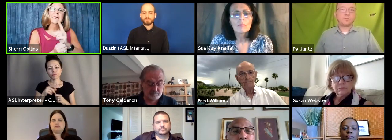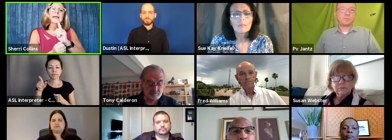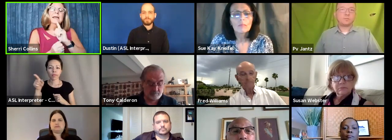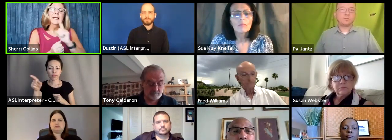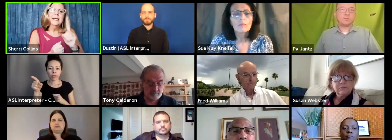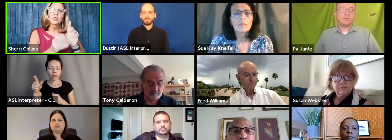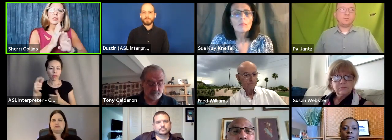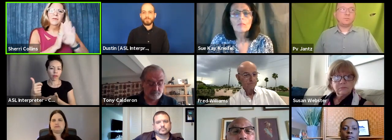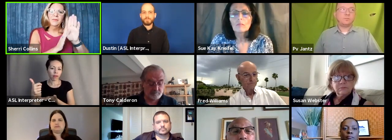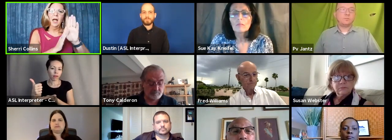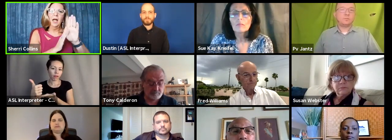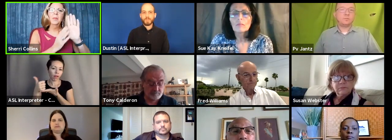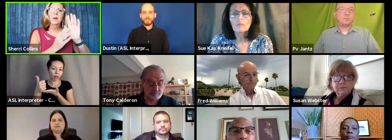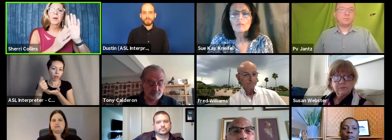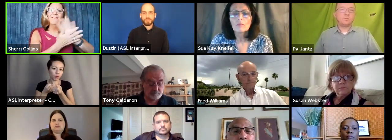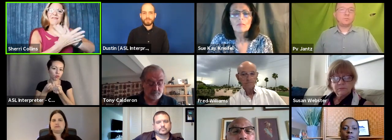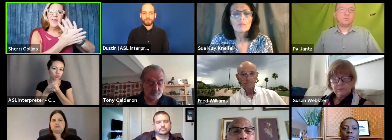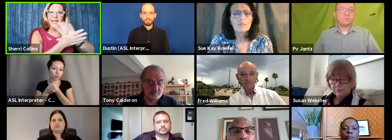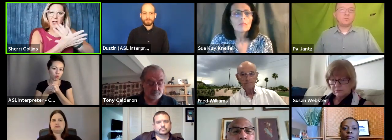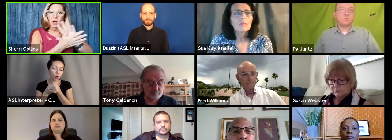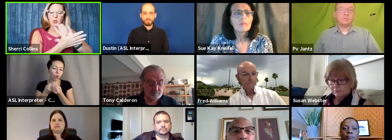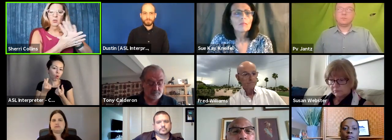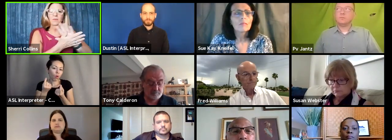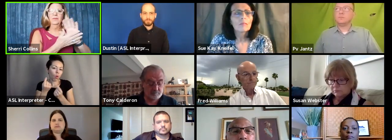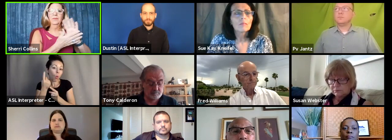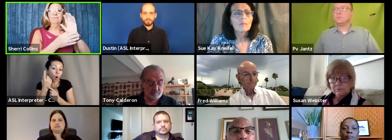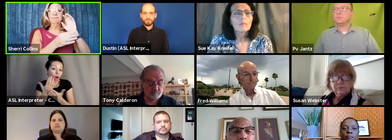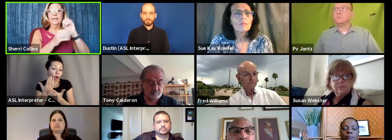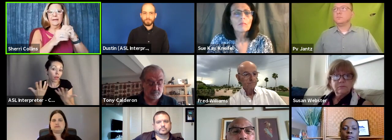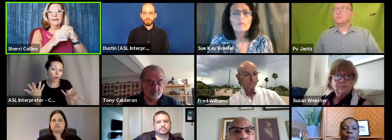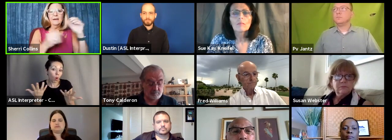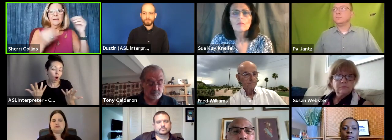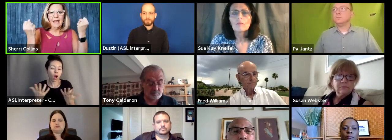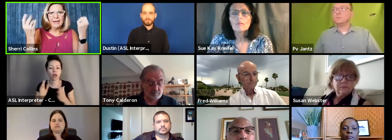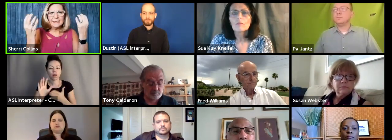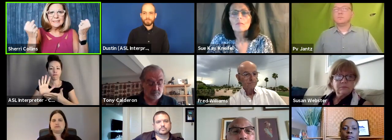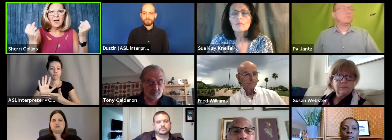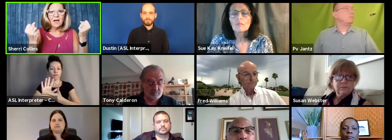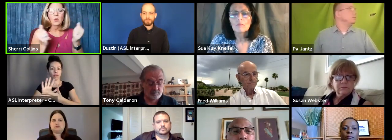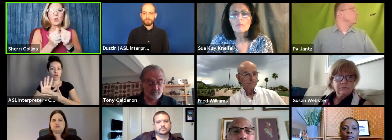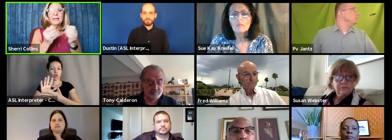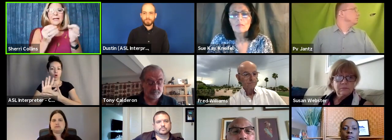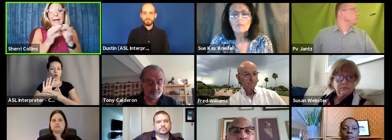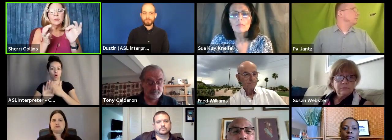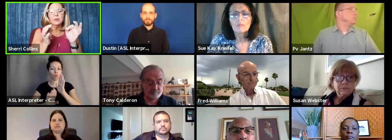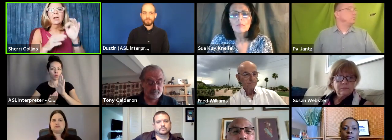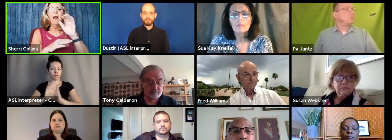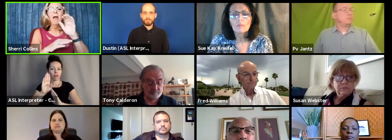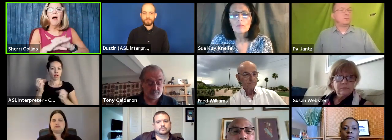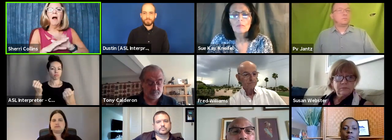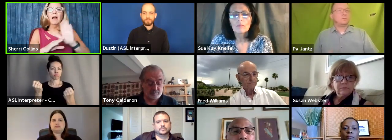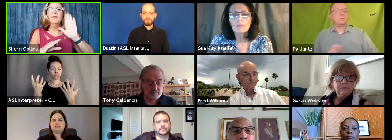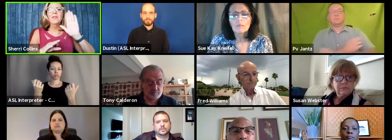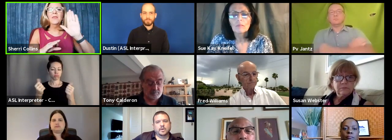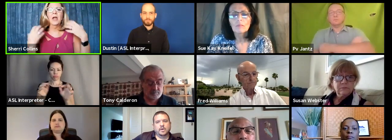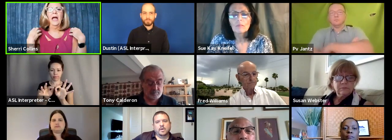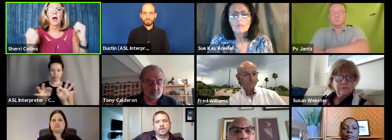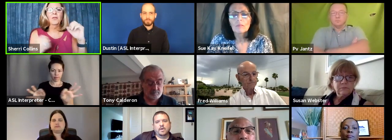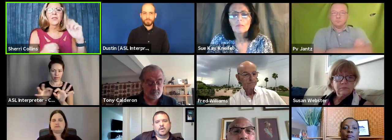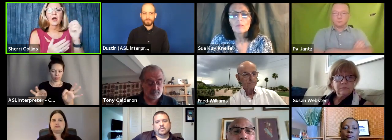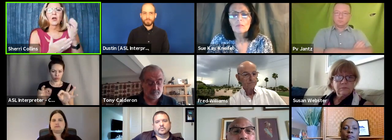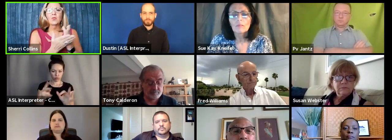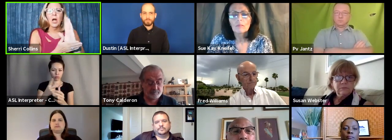us, is to develop a video in ASL with captions on